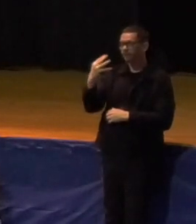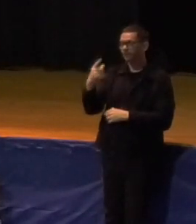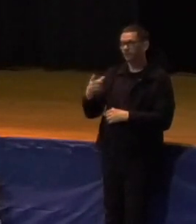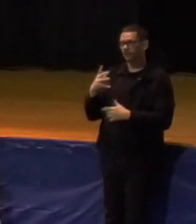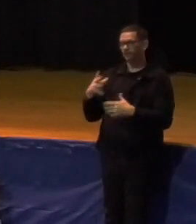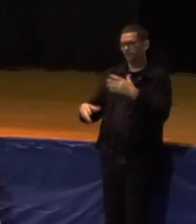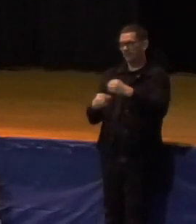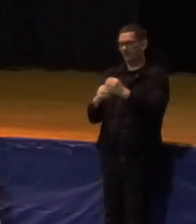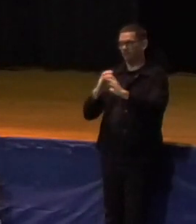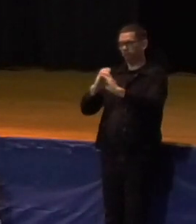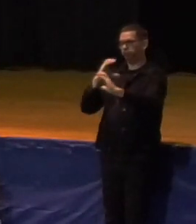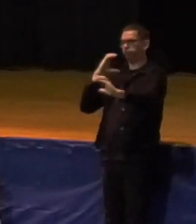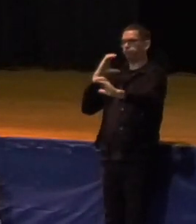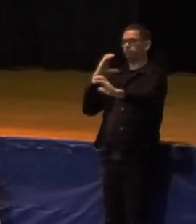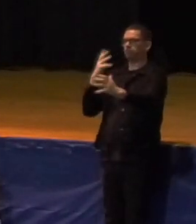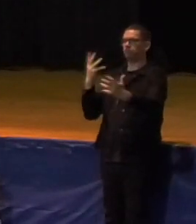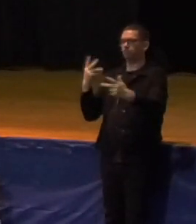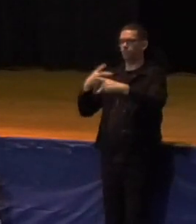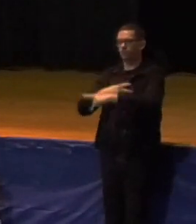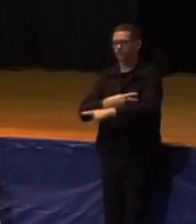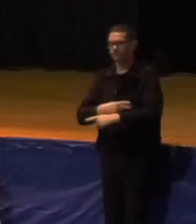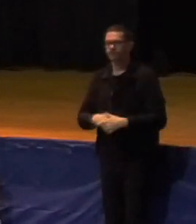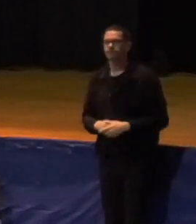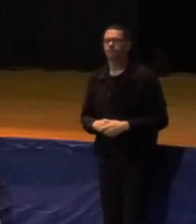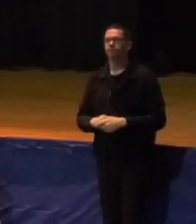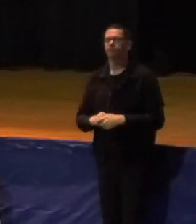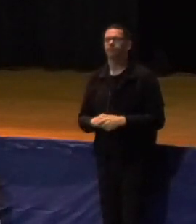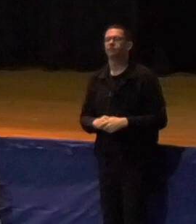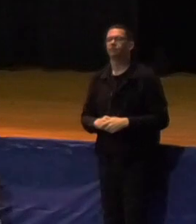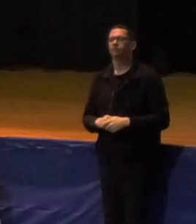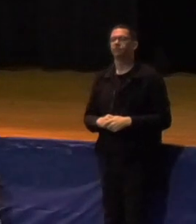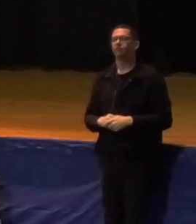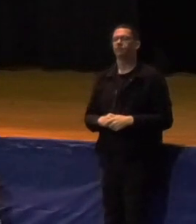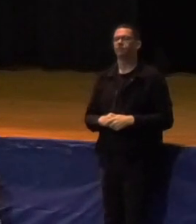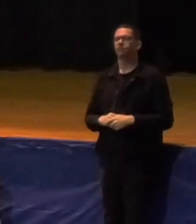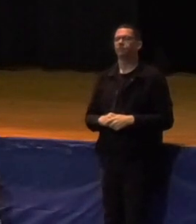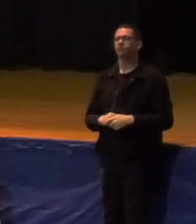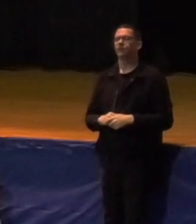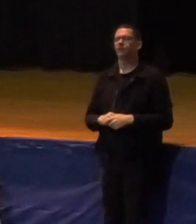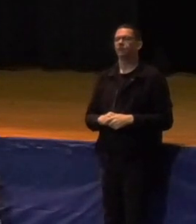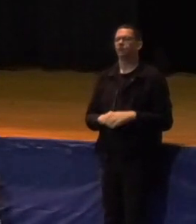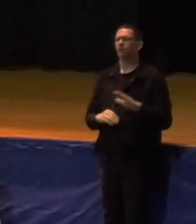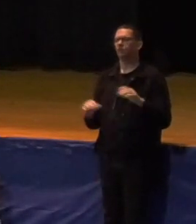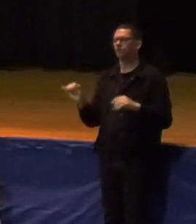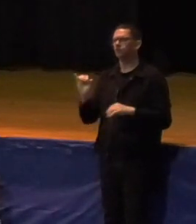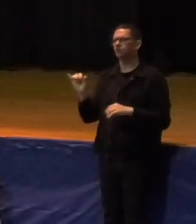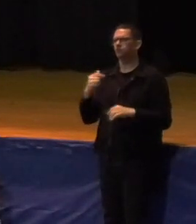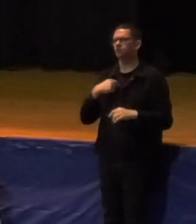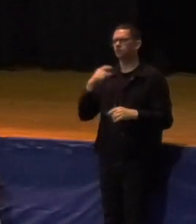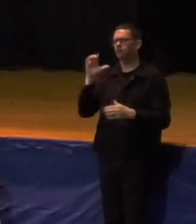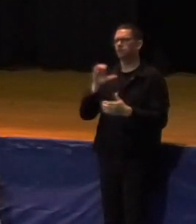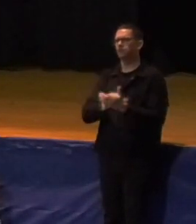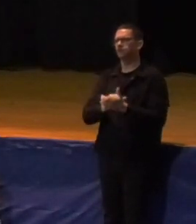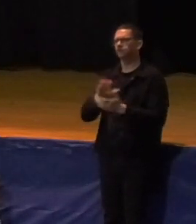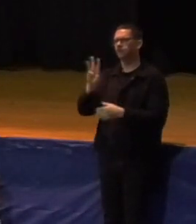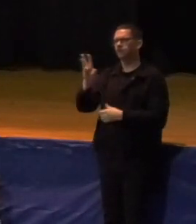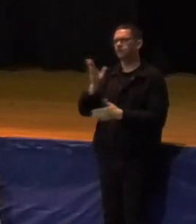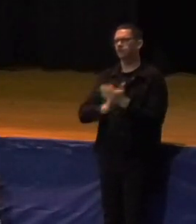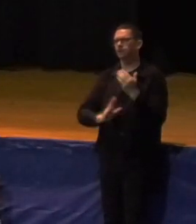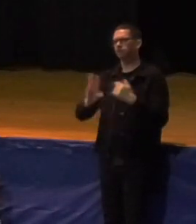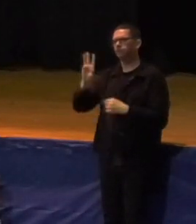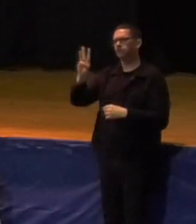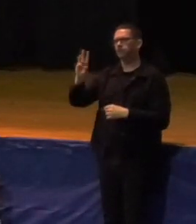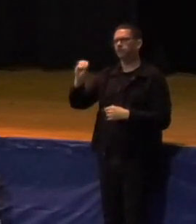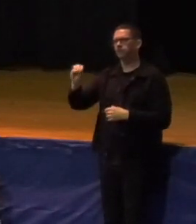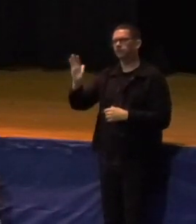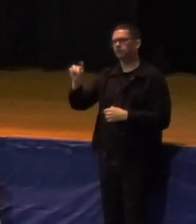it. In addition, I believe, and correct me if I'm wrong, I believe some of those 60-foot buses are going to turn,